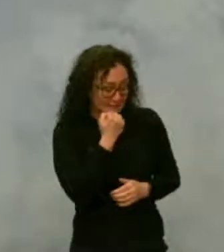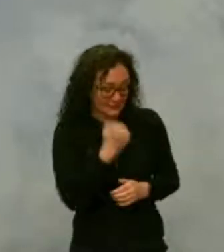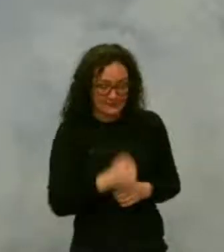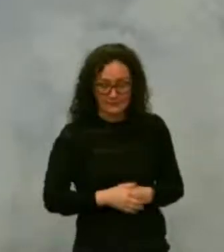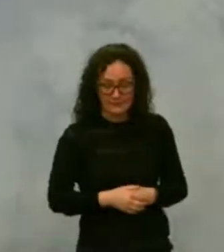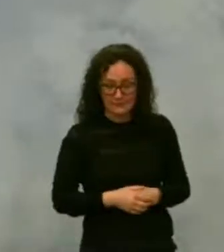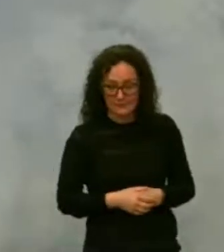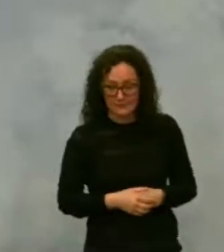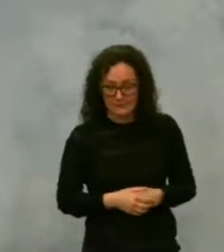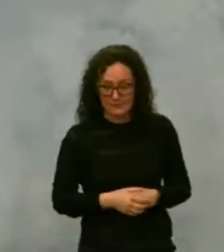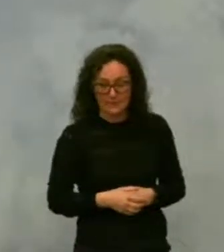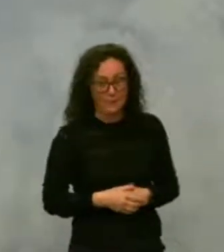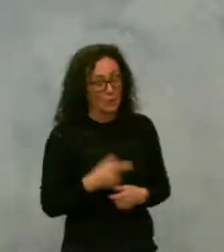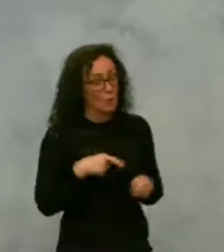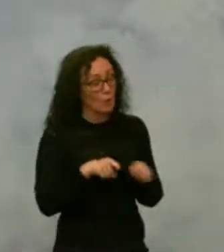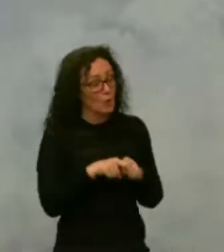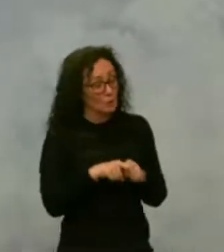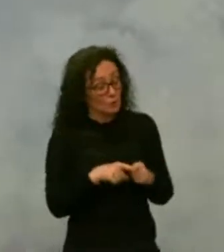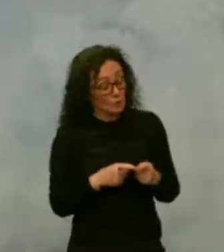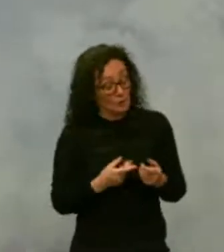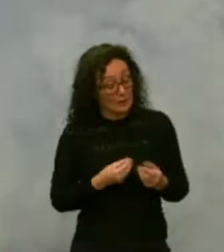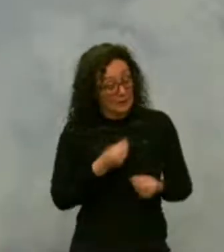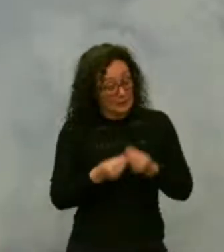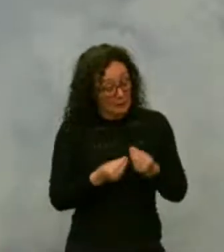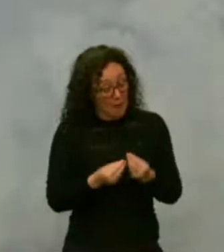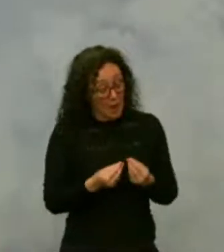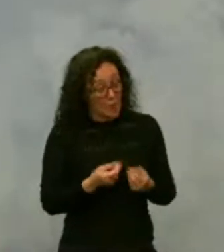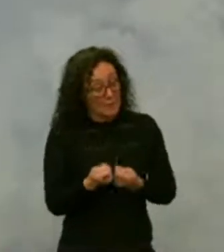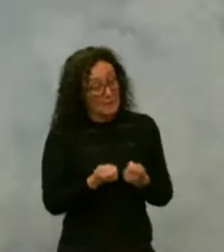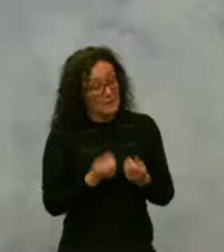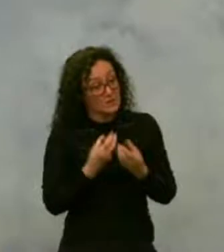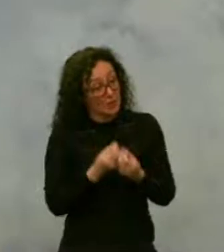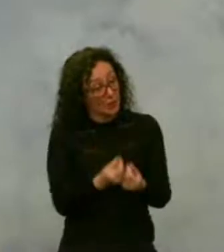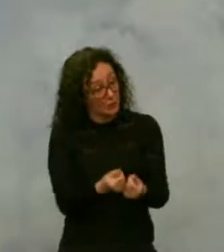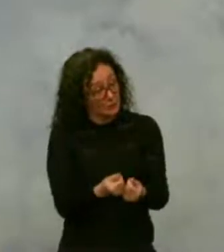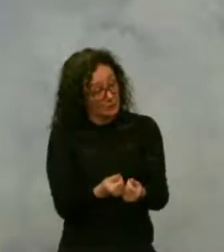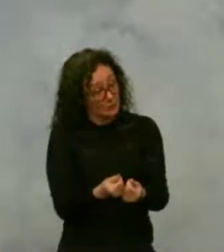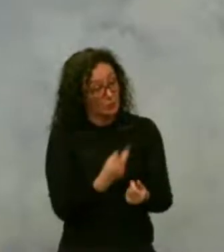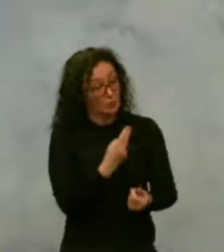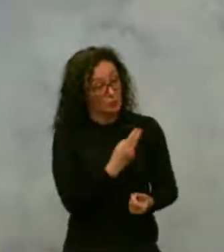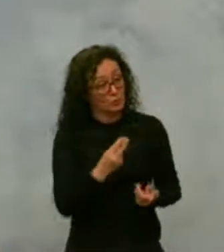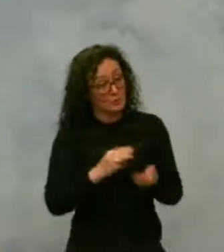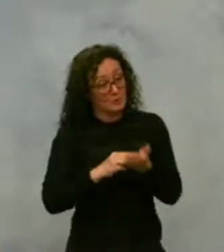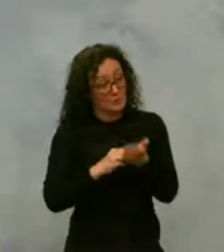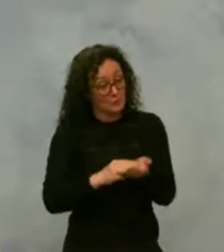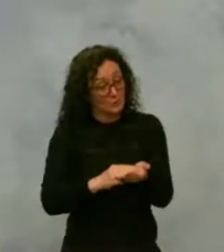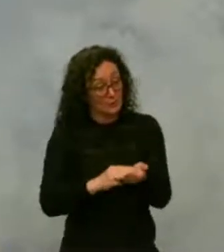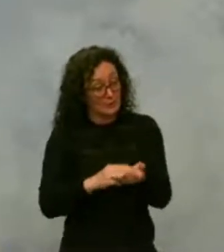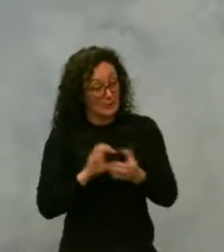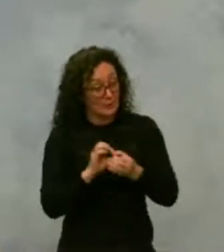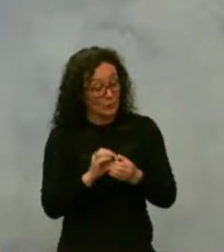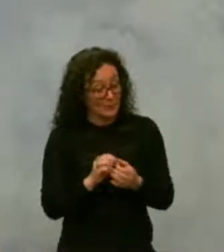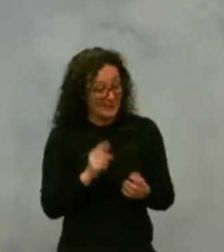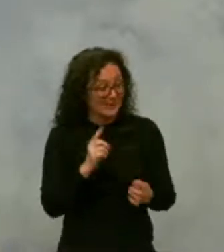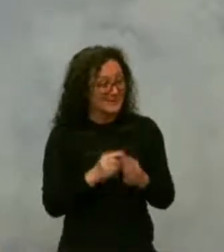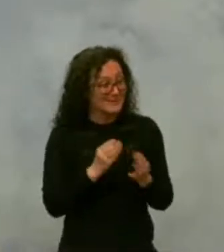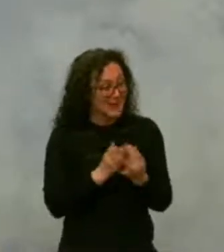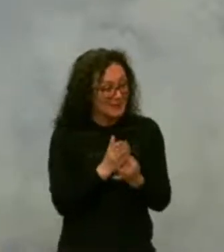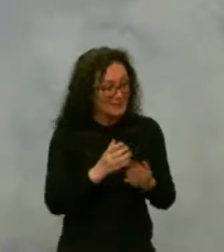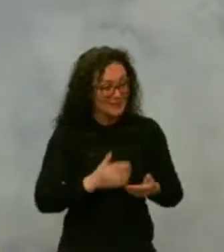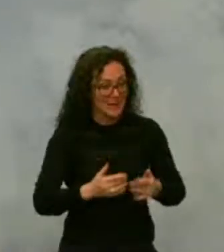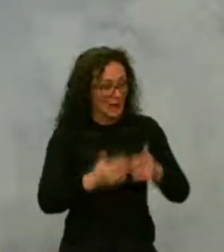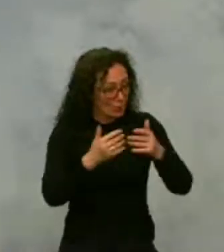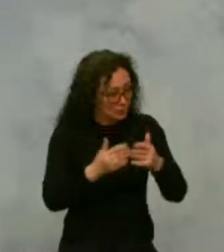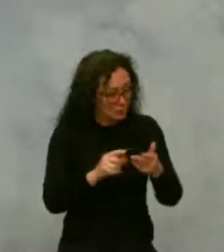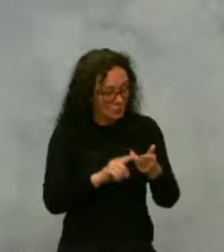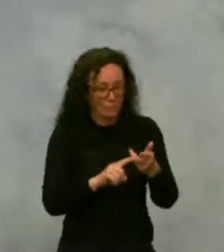to manage any liquidity, we held on average £22 million on instant access accounts with banks, and